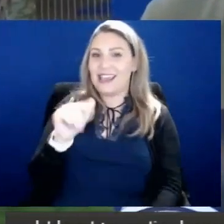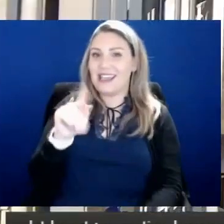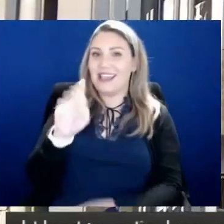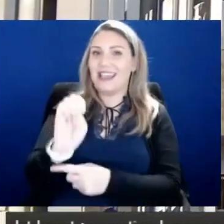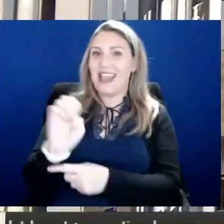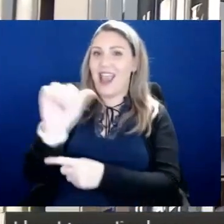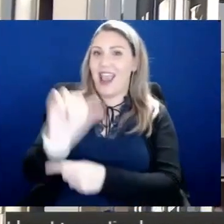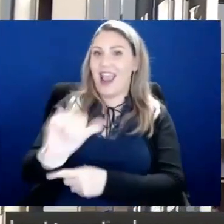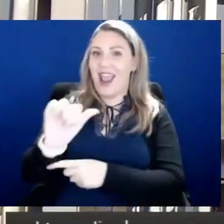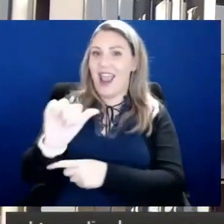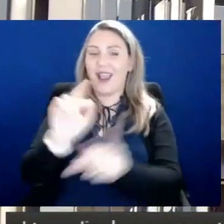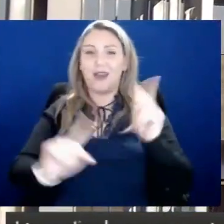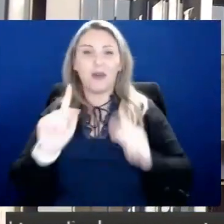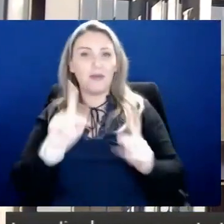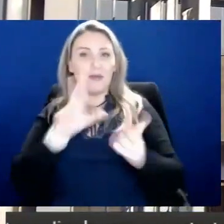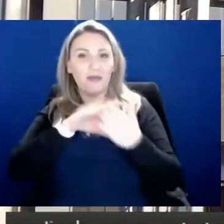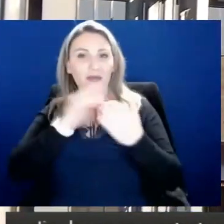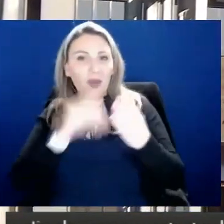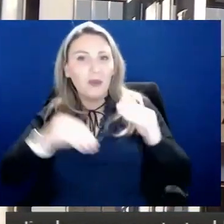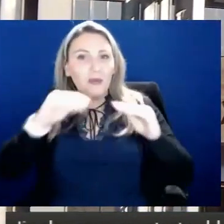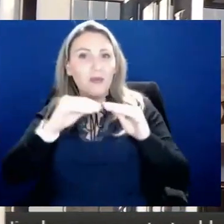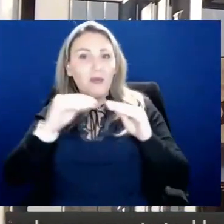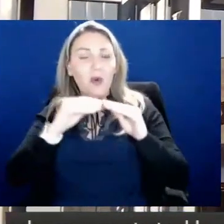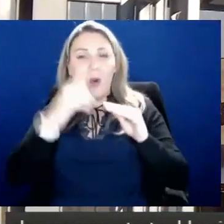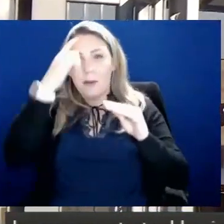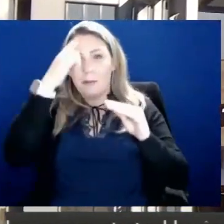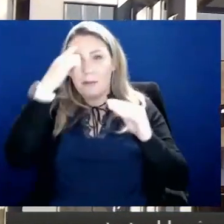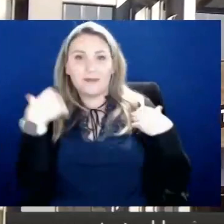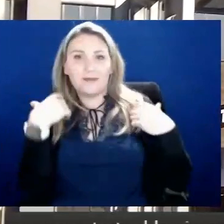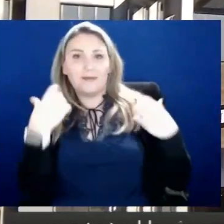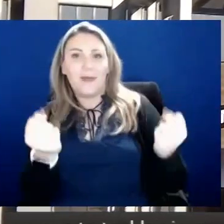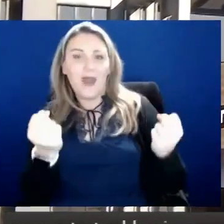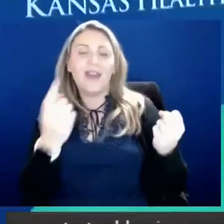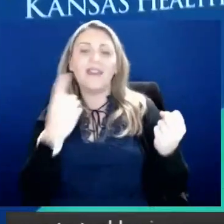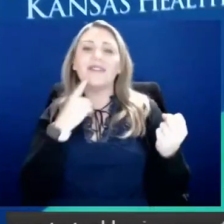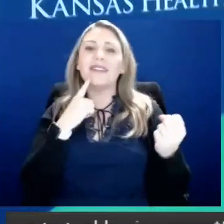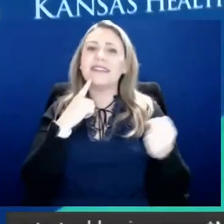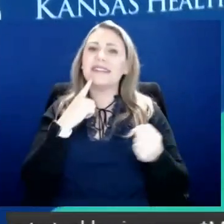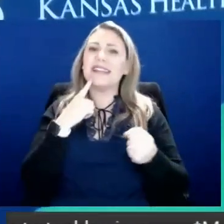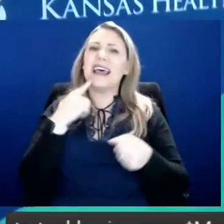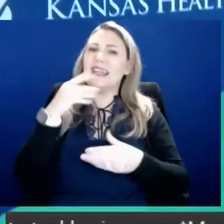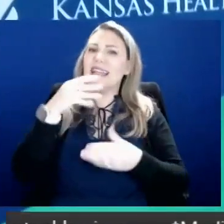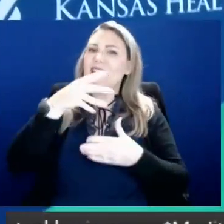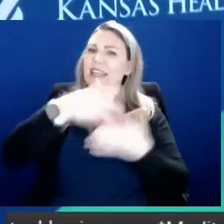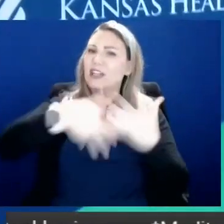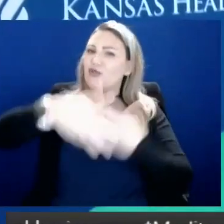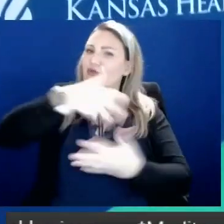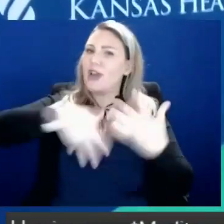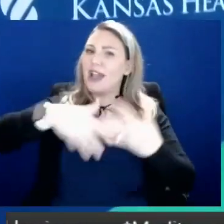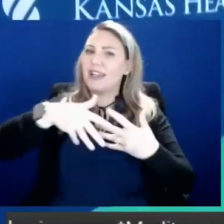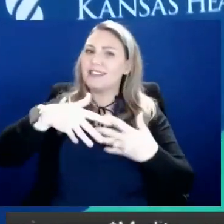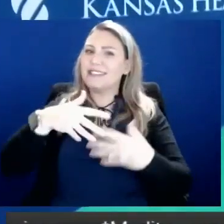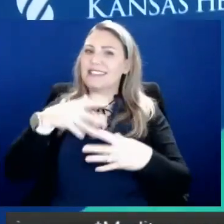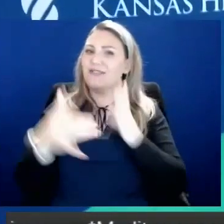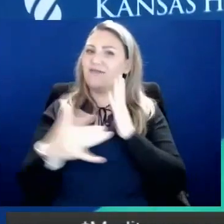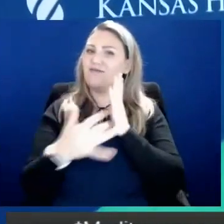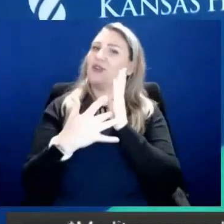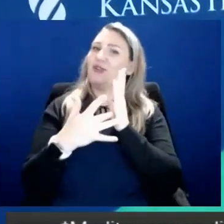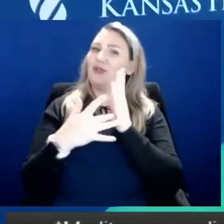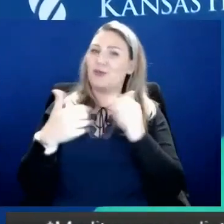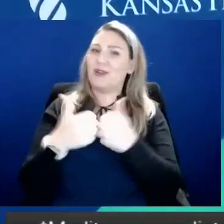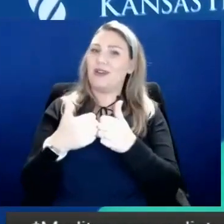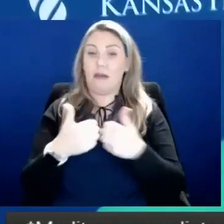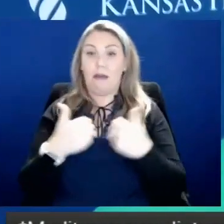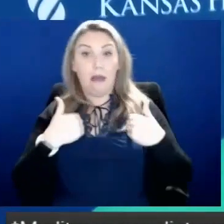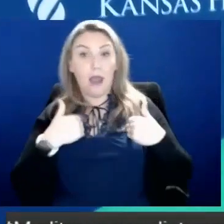about mental wellness using an interactive virtual game. I think that having mental health discussed